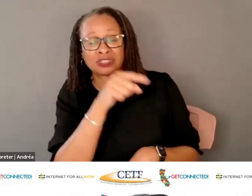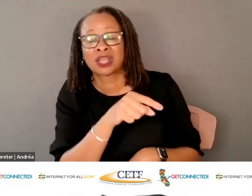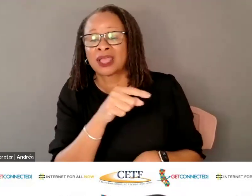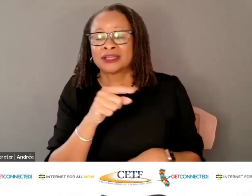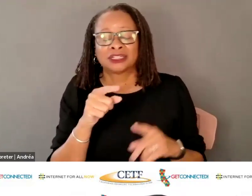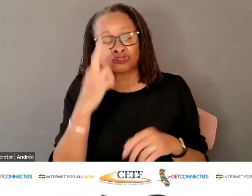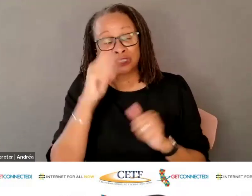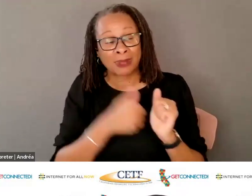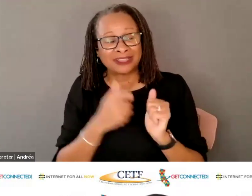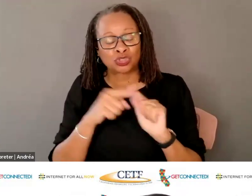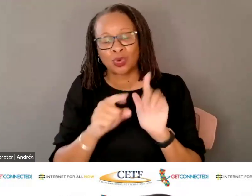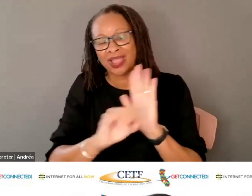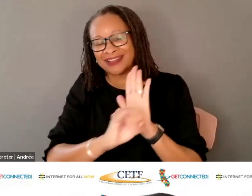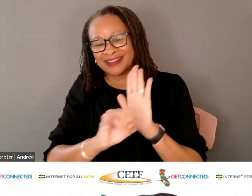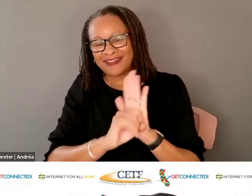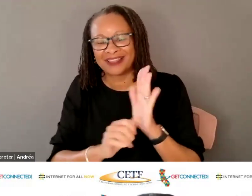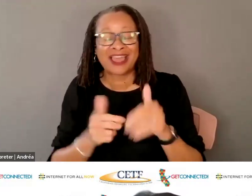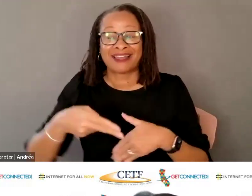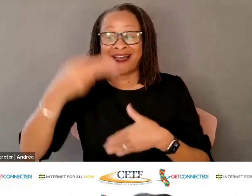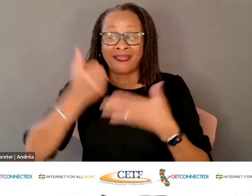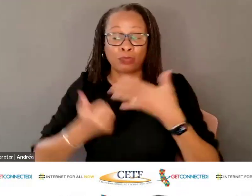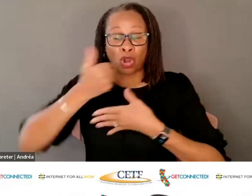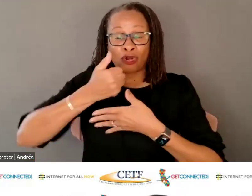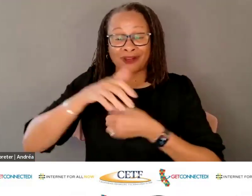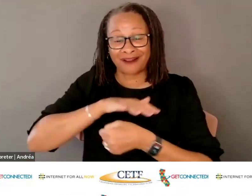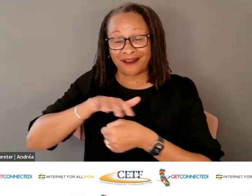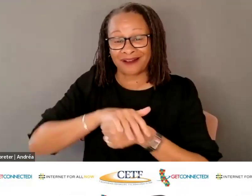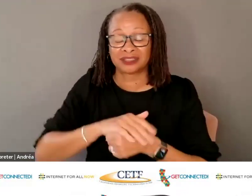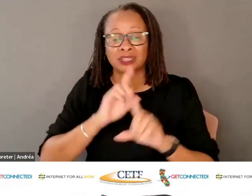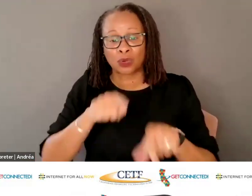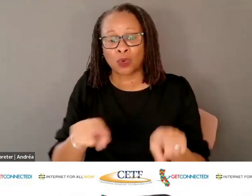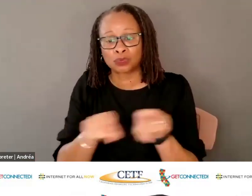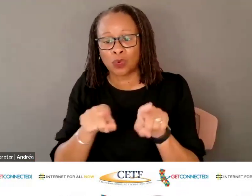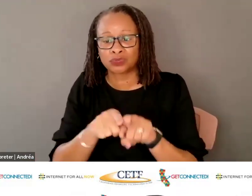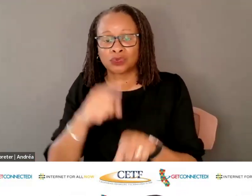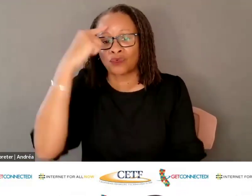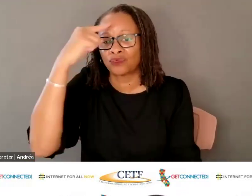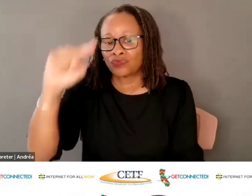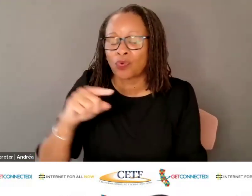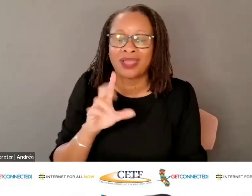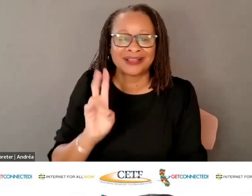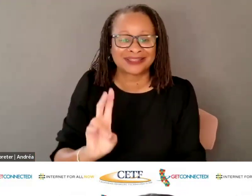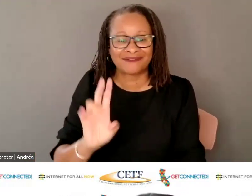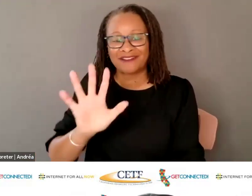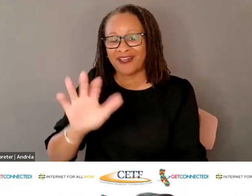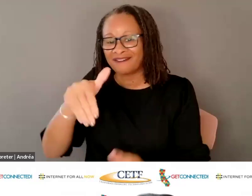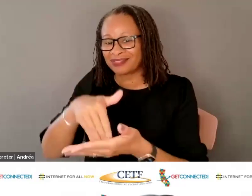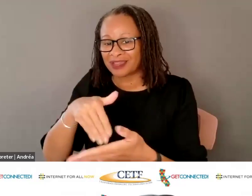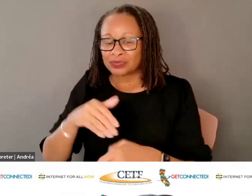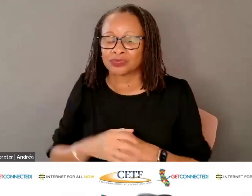to identify the highest priority areas. That goes also for the